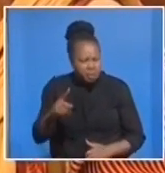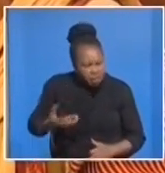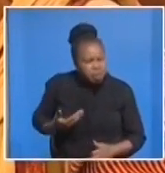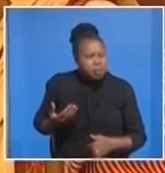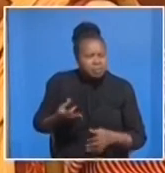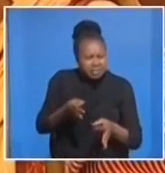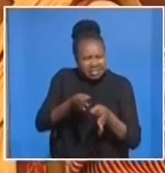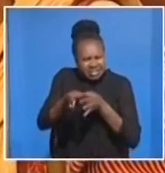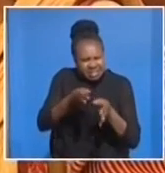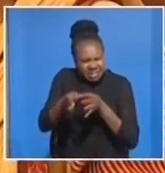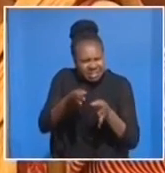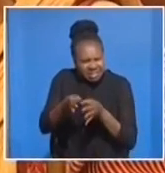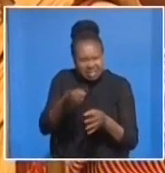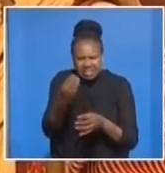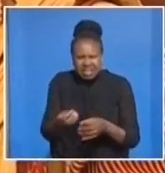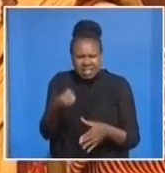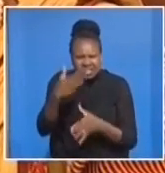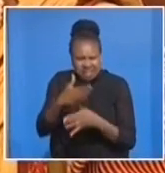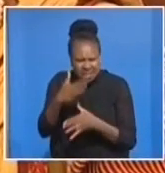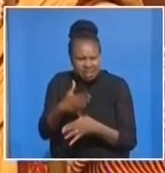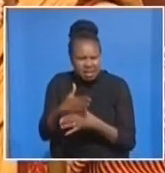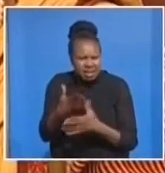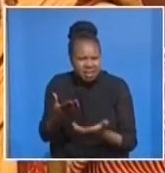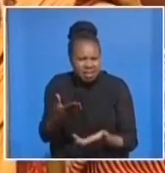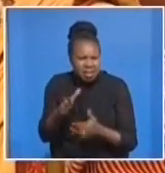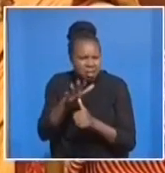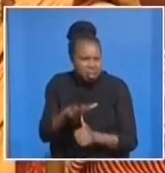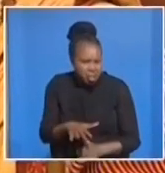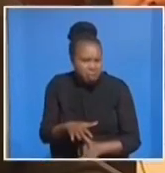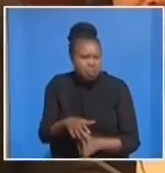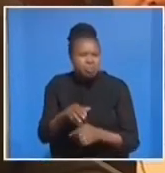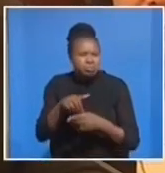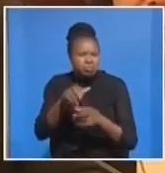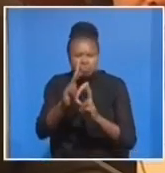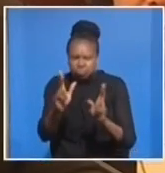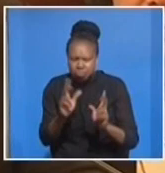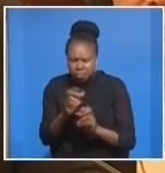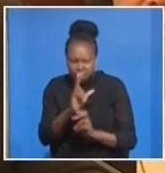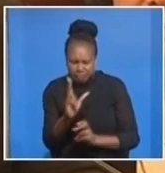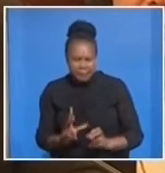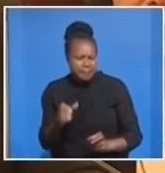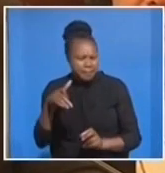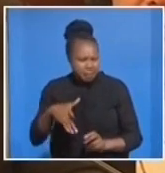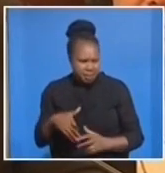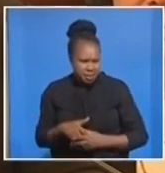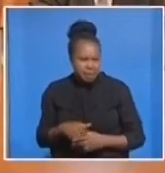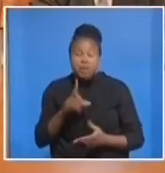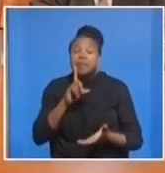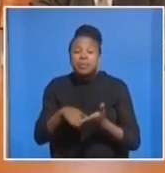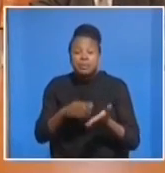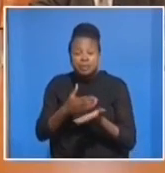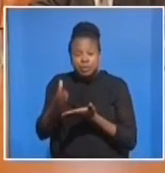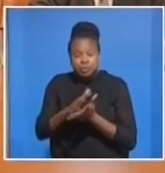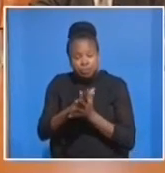of child labor, your interpretation of trafficking. The senator has promised to share more information